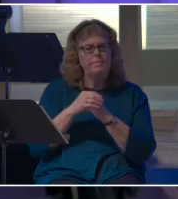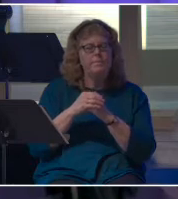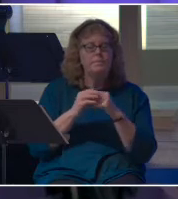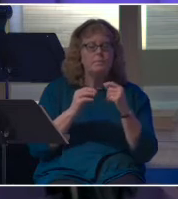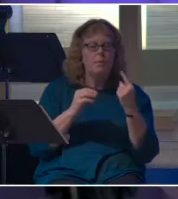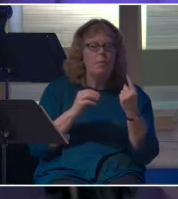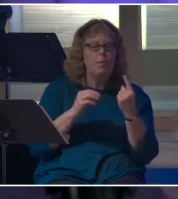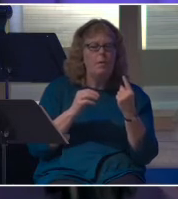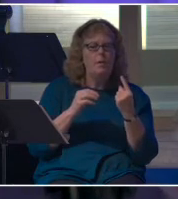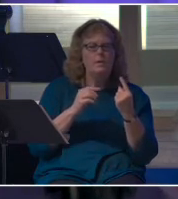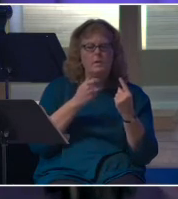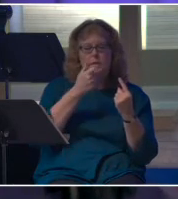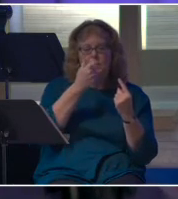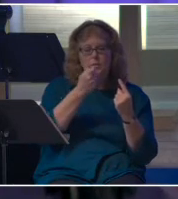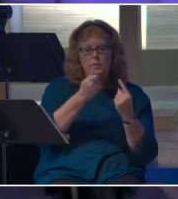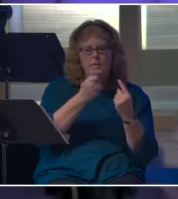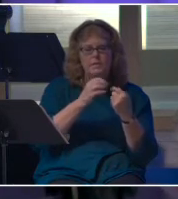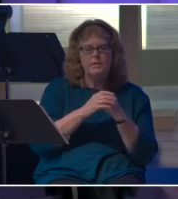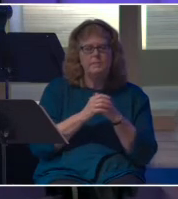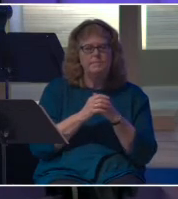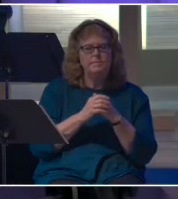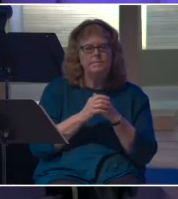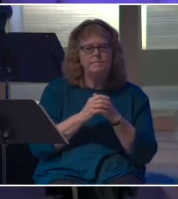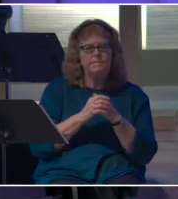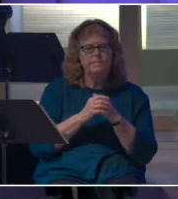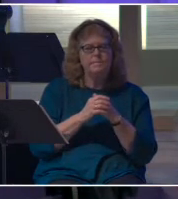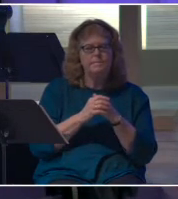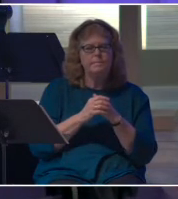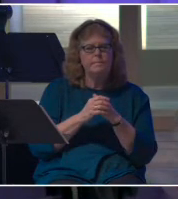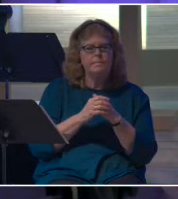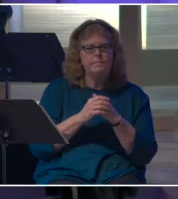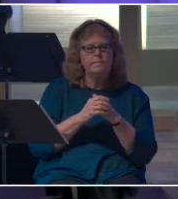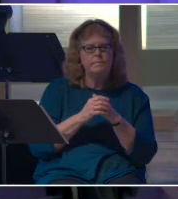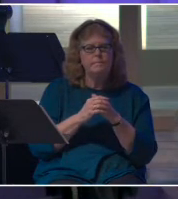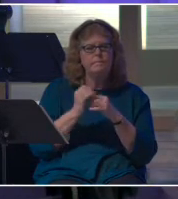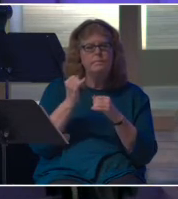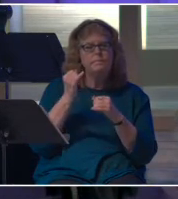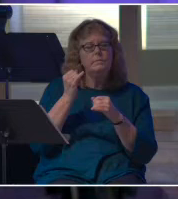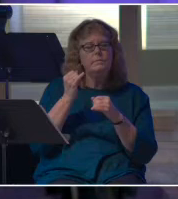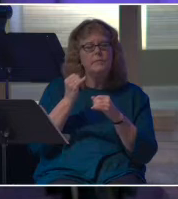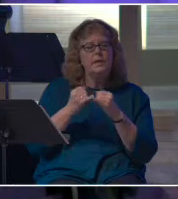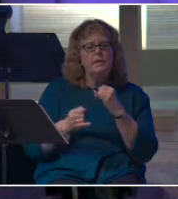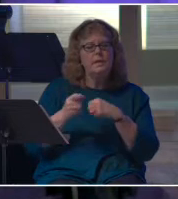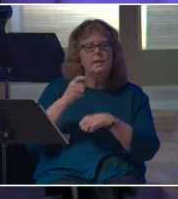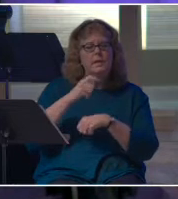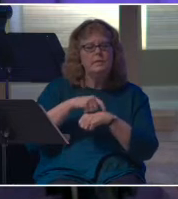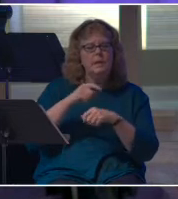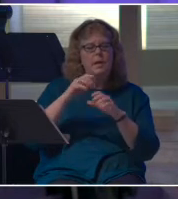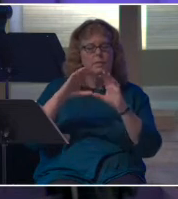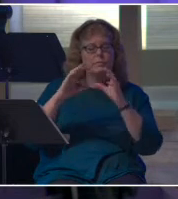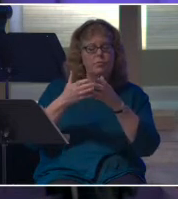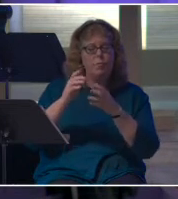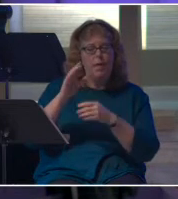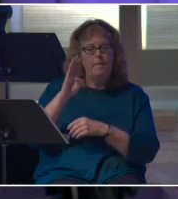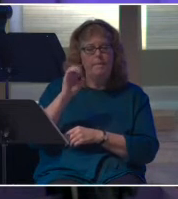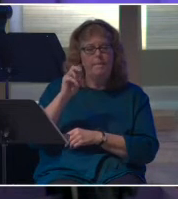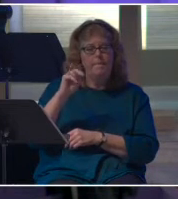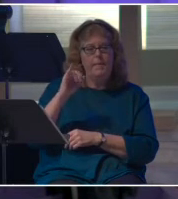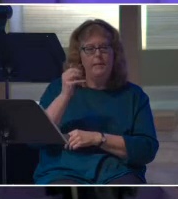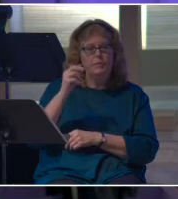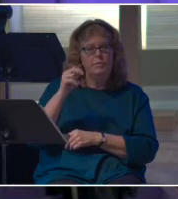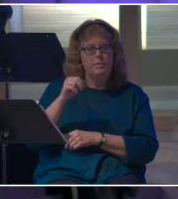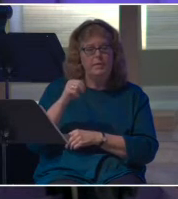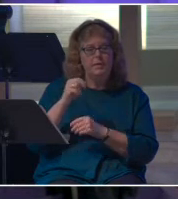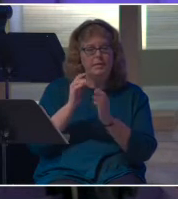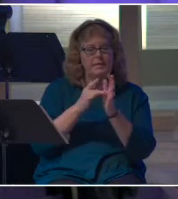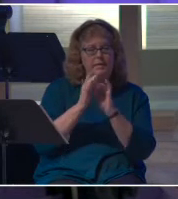one, what's interesting is the last time that the tribe of Benjamin is mentioned in